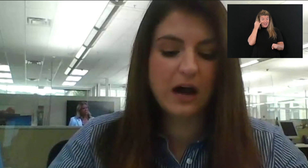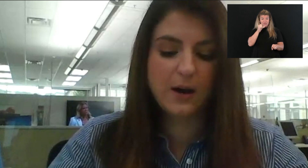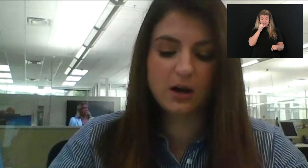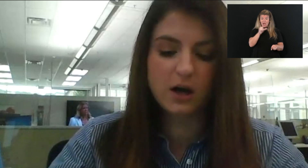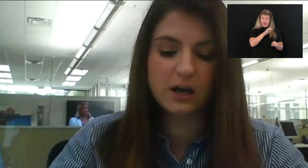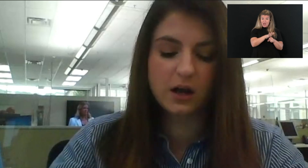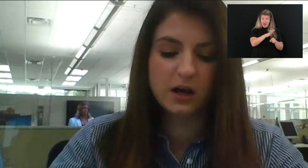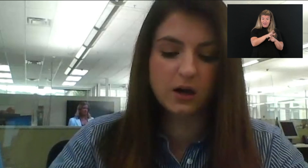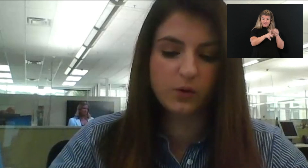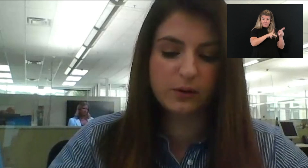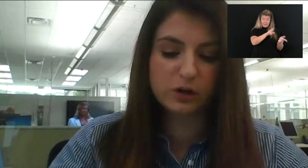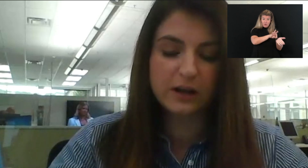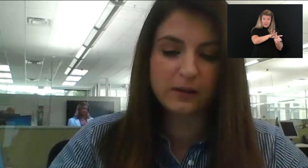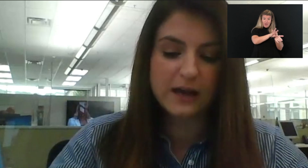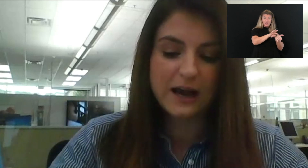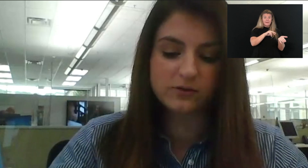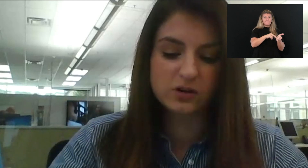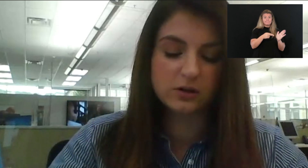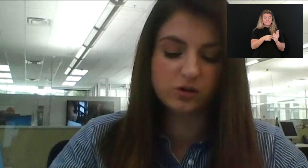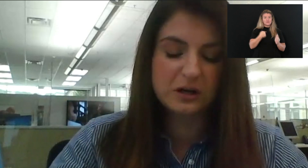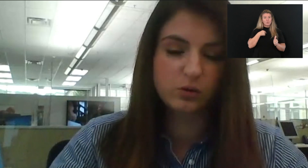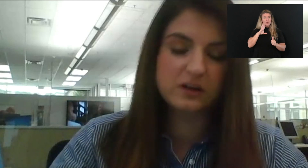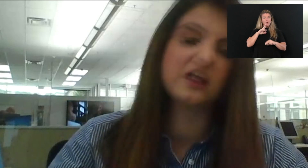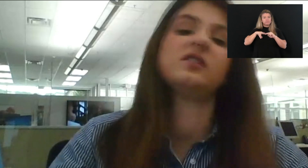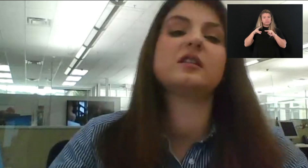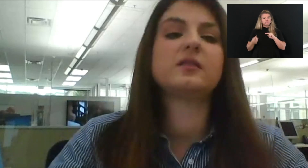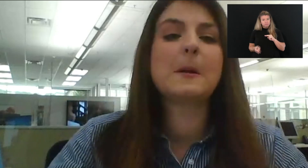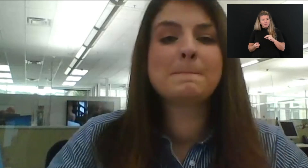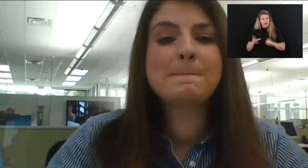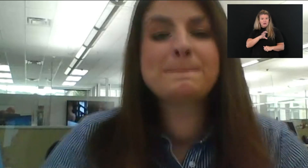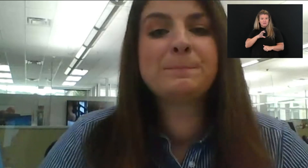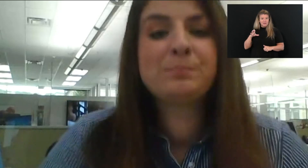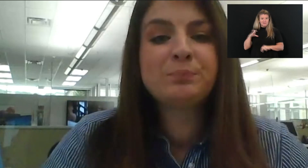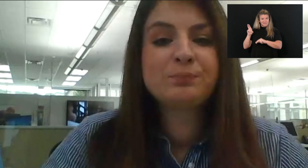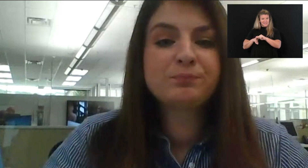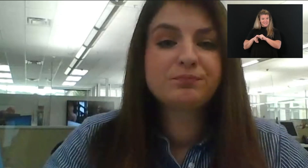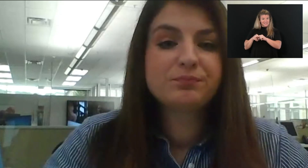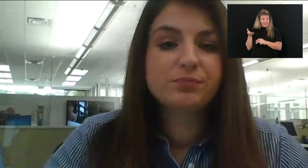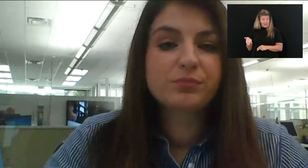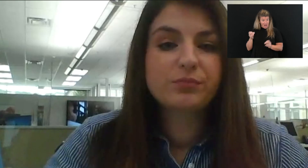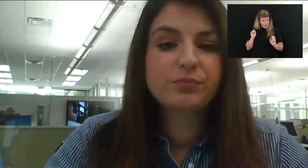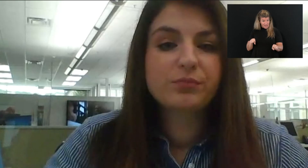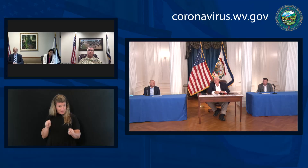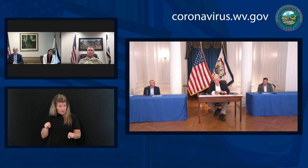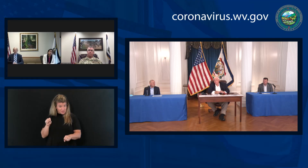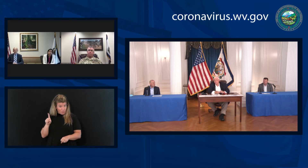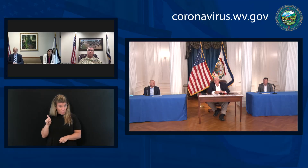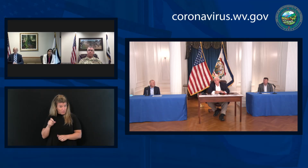Can you comment on it? What are we looking like after the 2020 census? To be